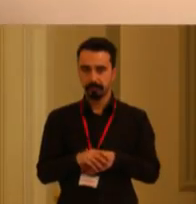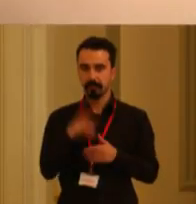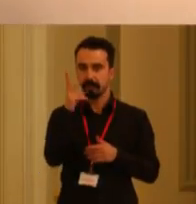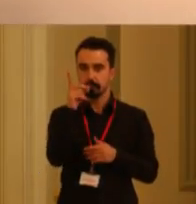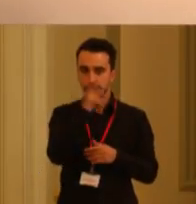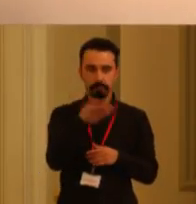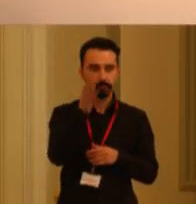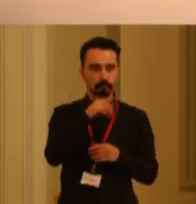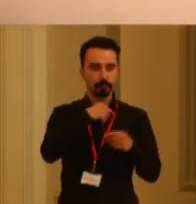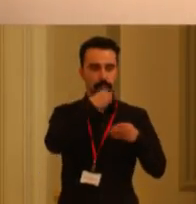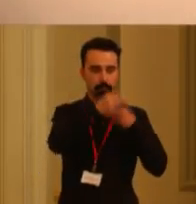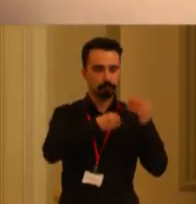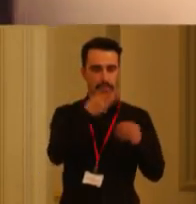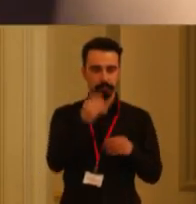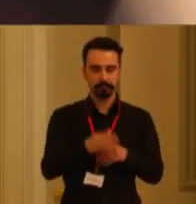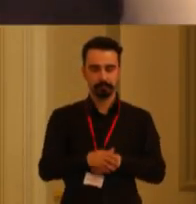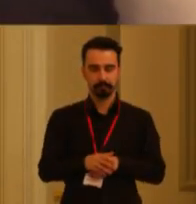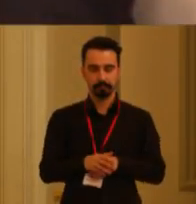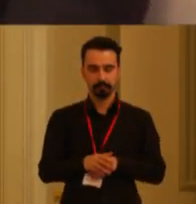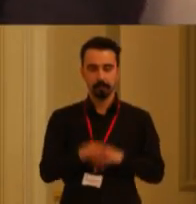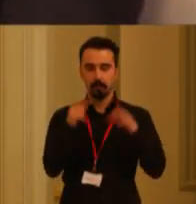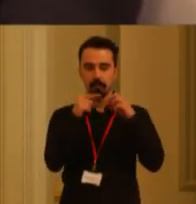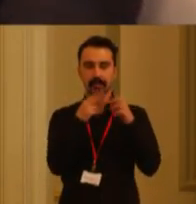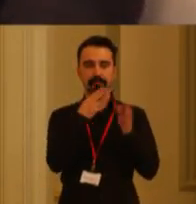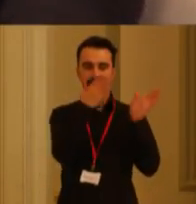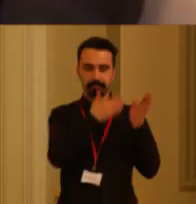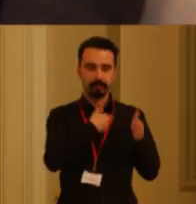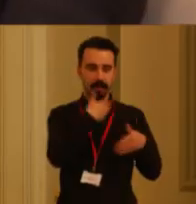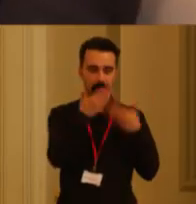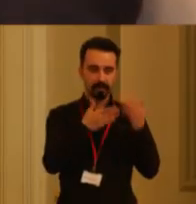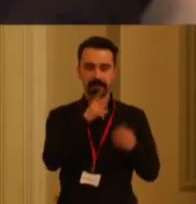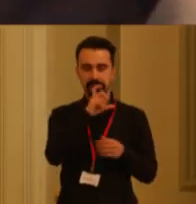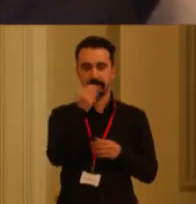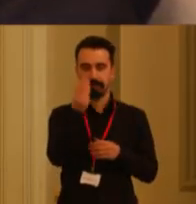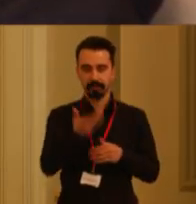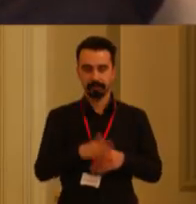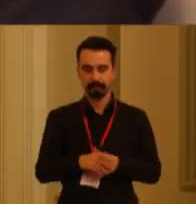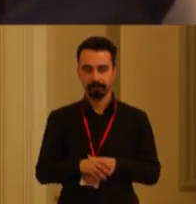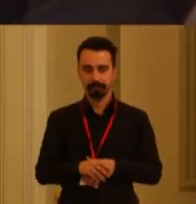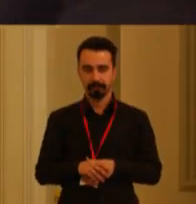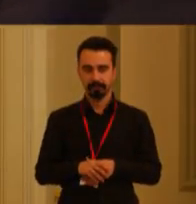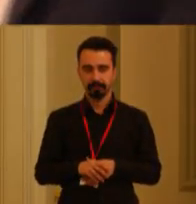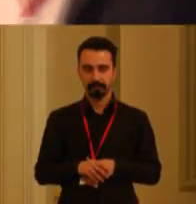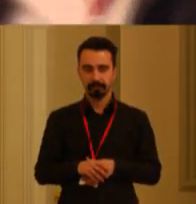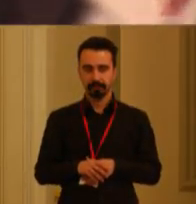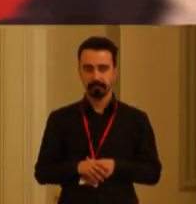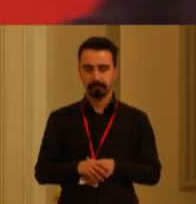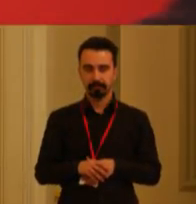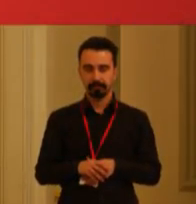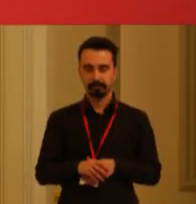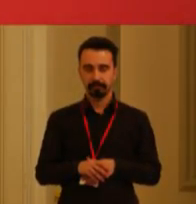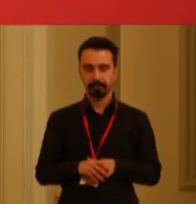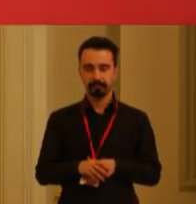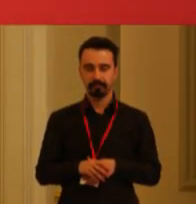And do I move on to the second question? Rumeysa, let's move on to you. Let's get you to answer.